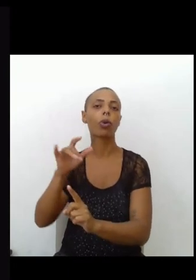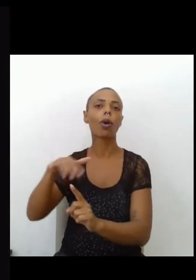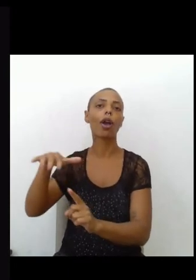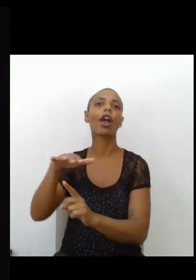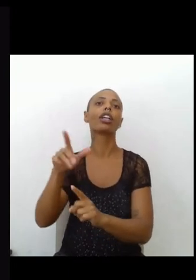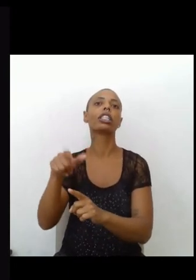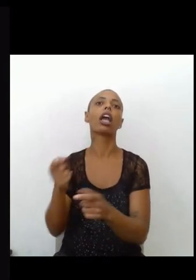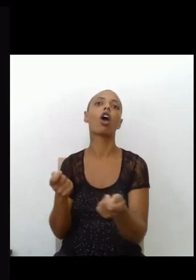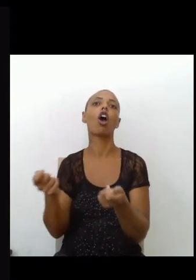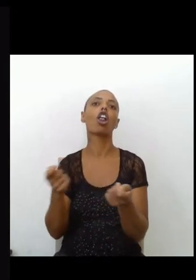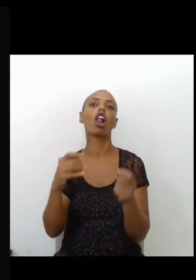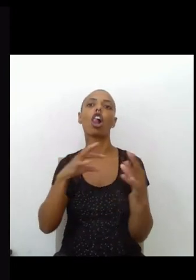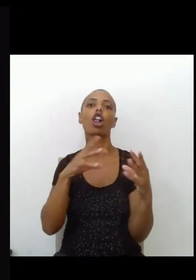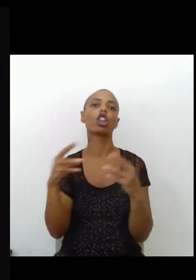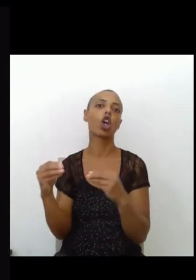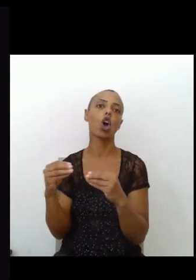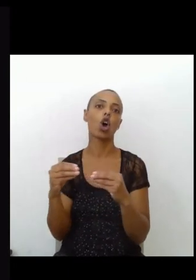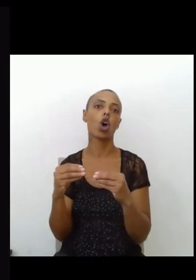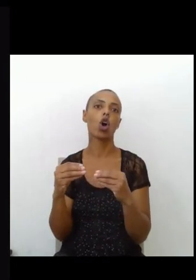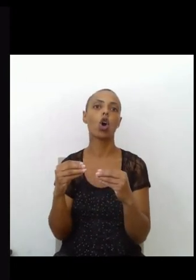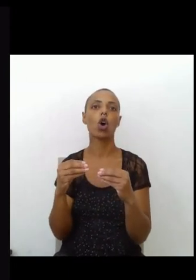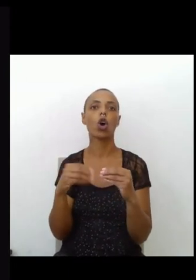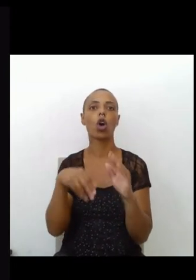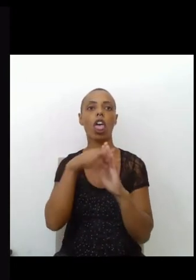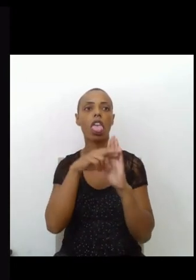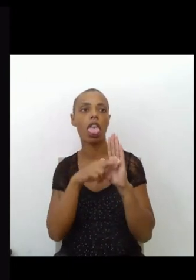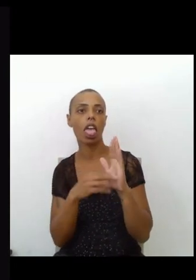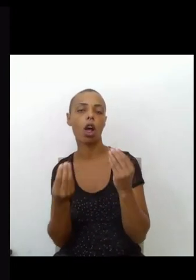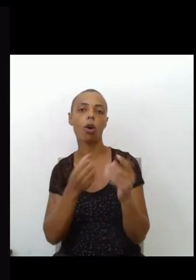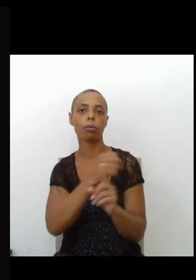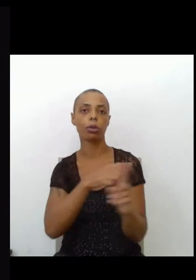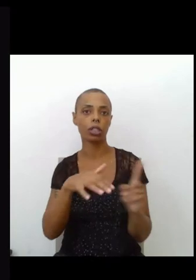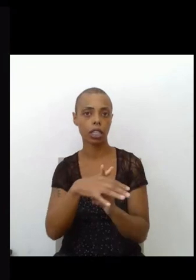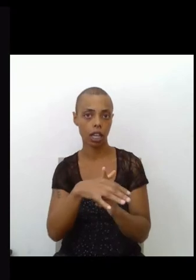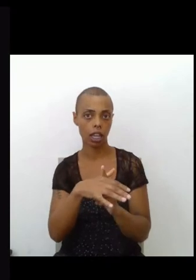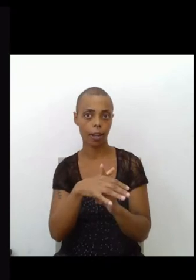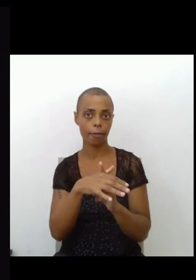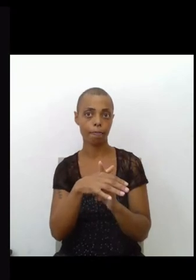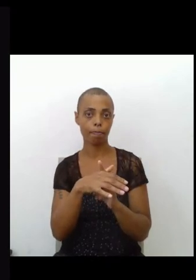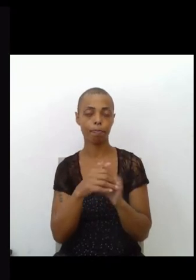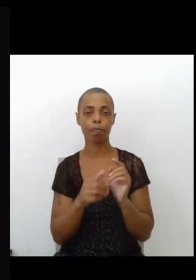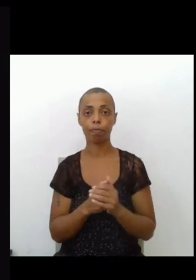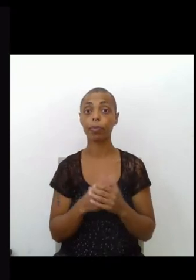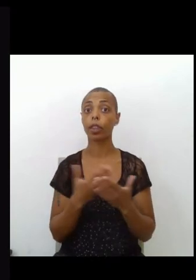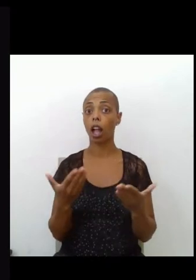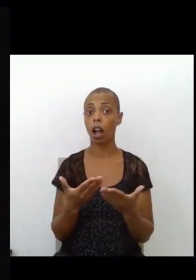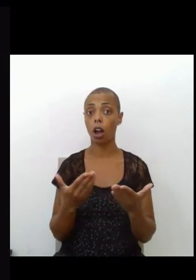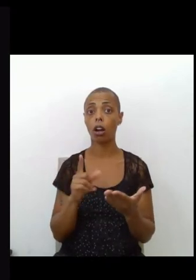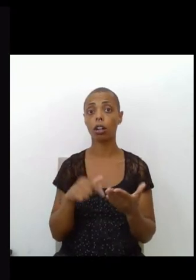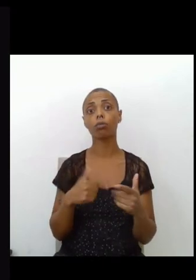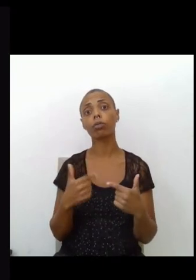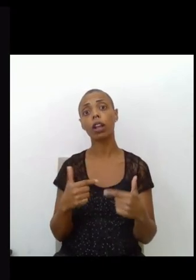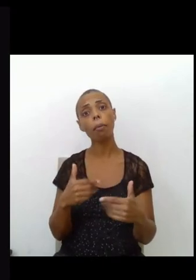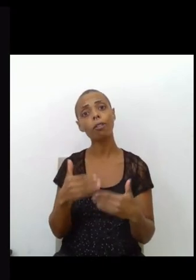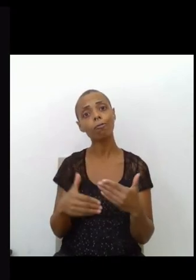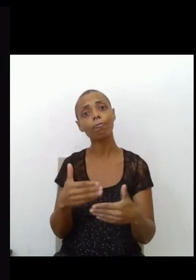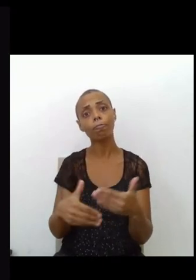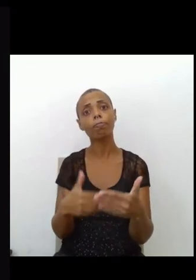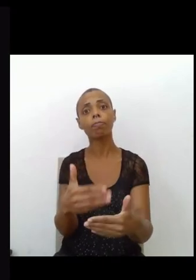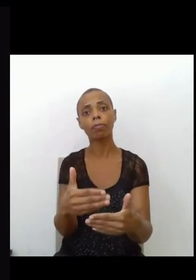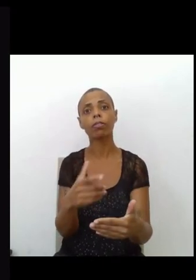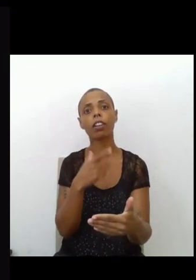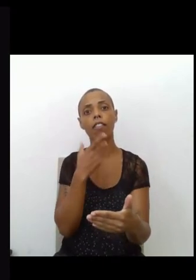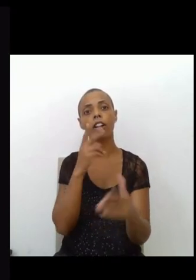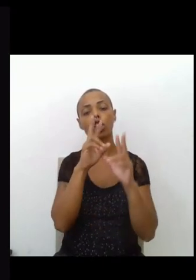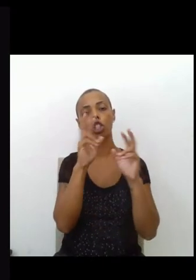what I'm presenting today is work in progress that I've been developing on ways of queerness in Africa paying